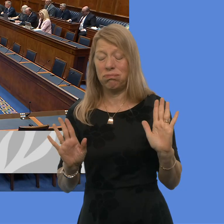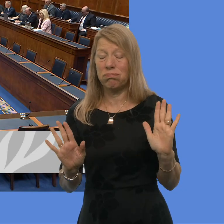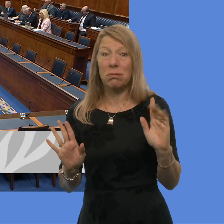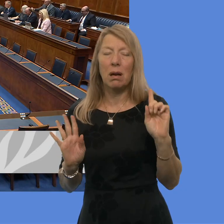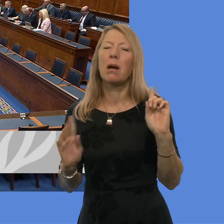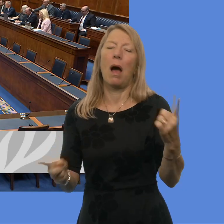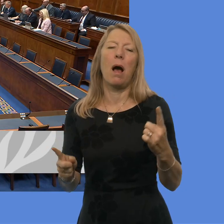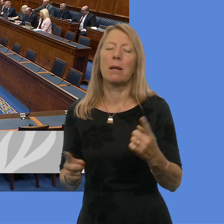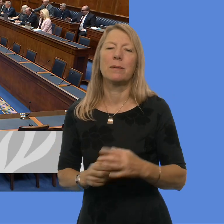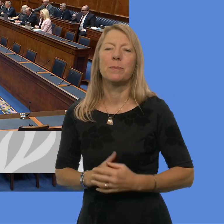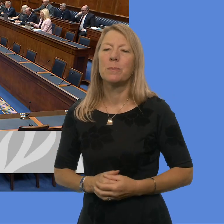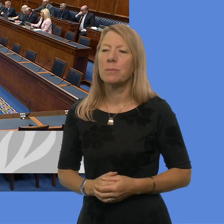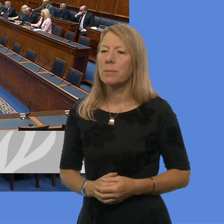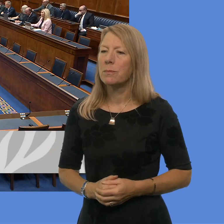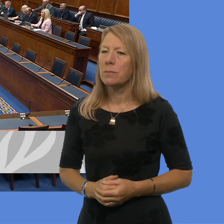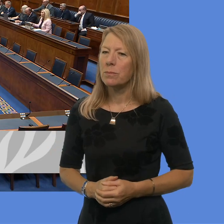First Minister.